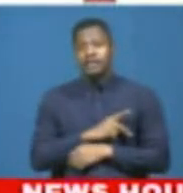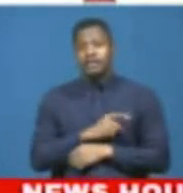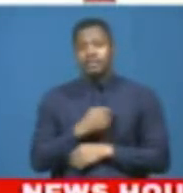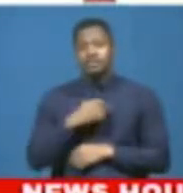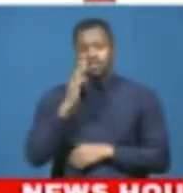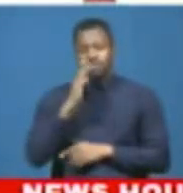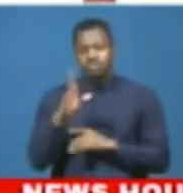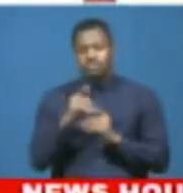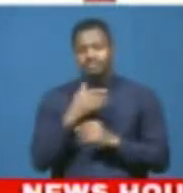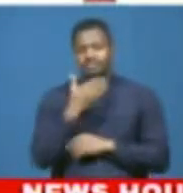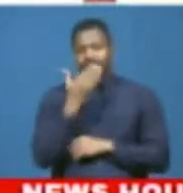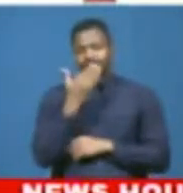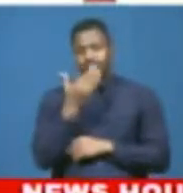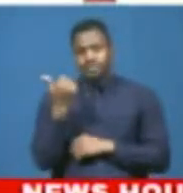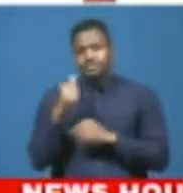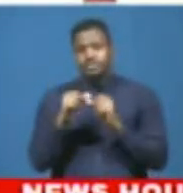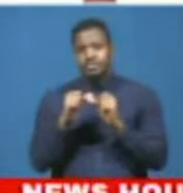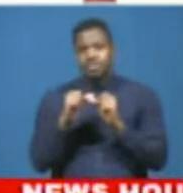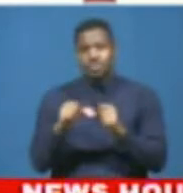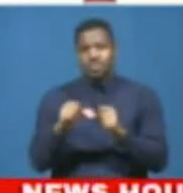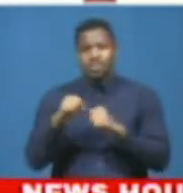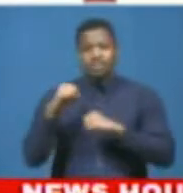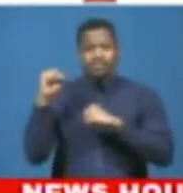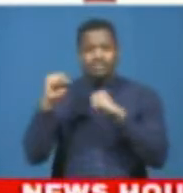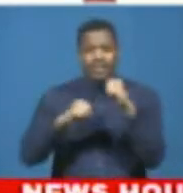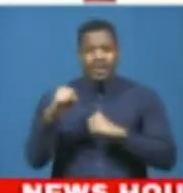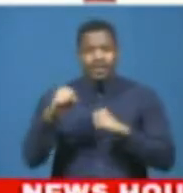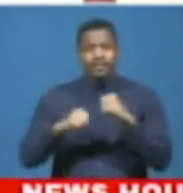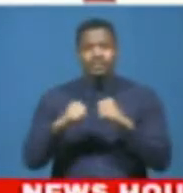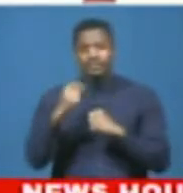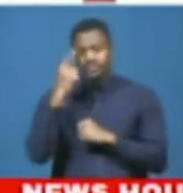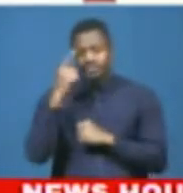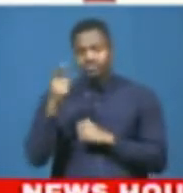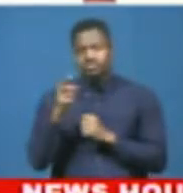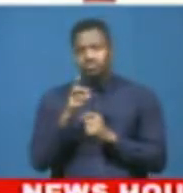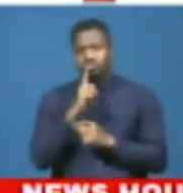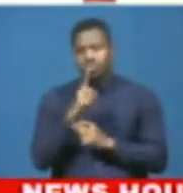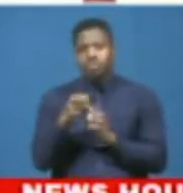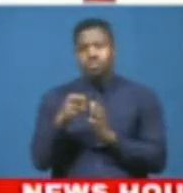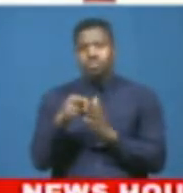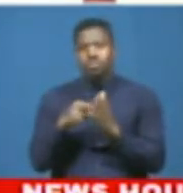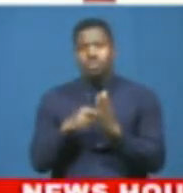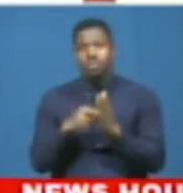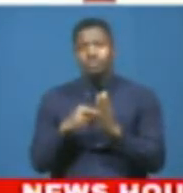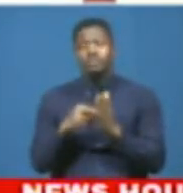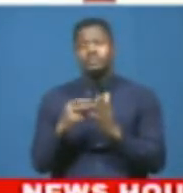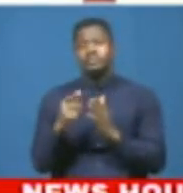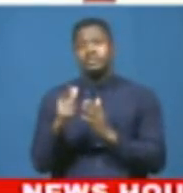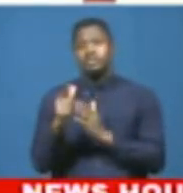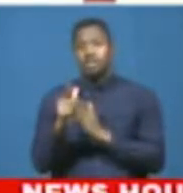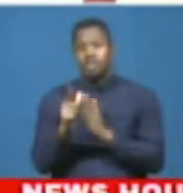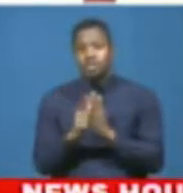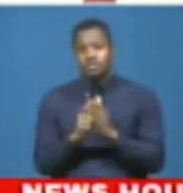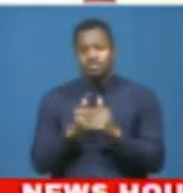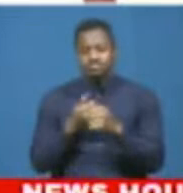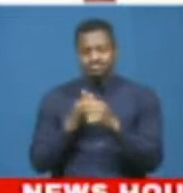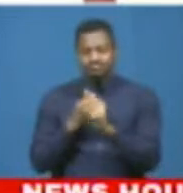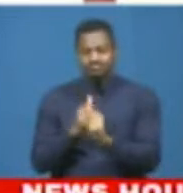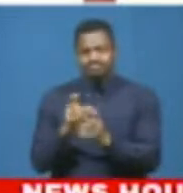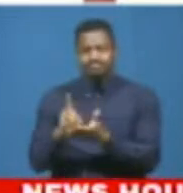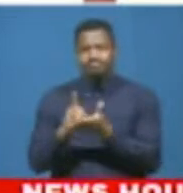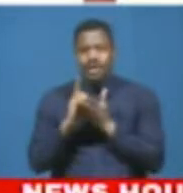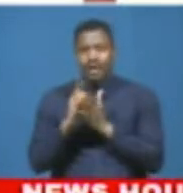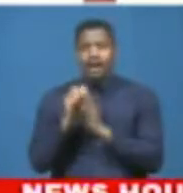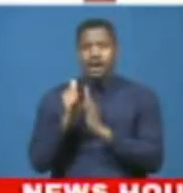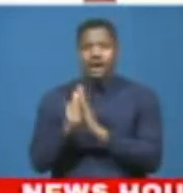our best to continue to fight for the rule of law. We will continue to demand